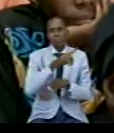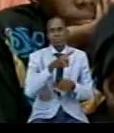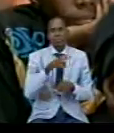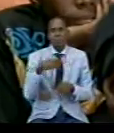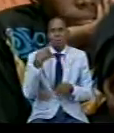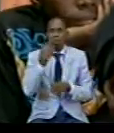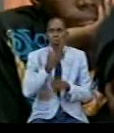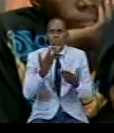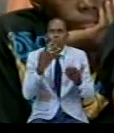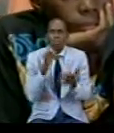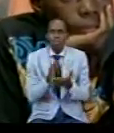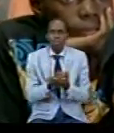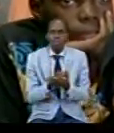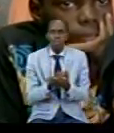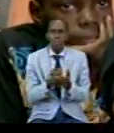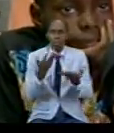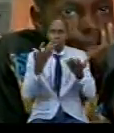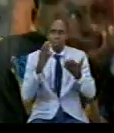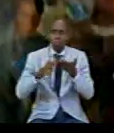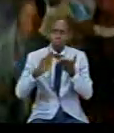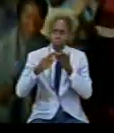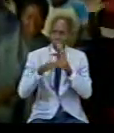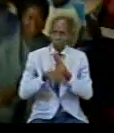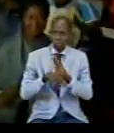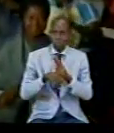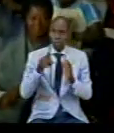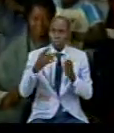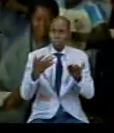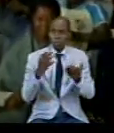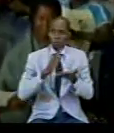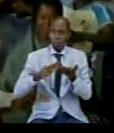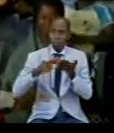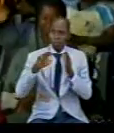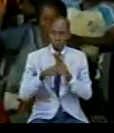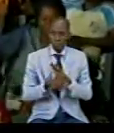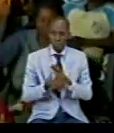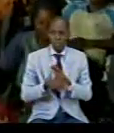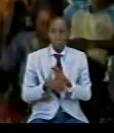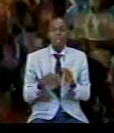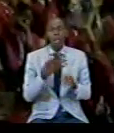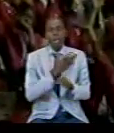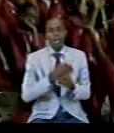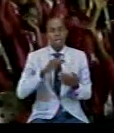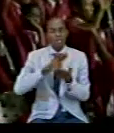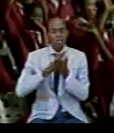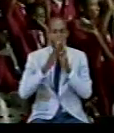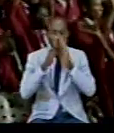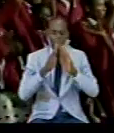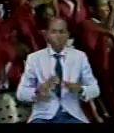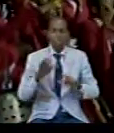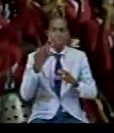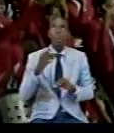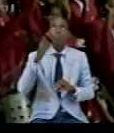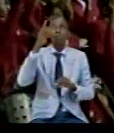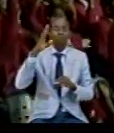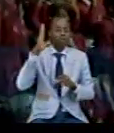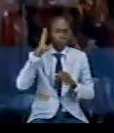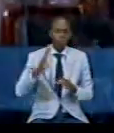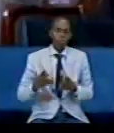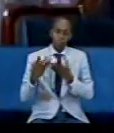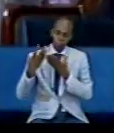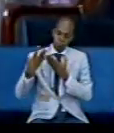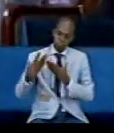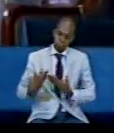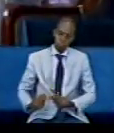to there? Forgiveness. Forgiveness. And the peace of God will settle in your heart.